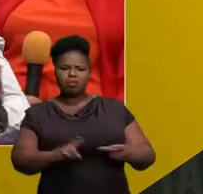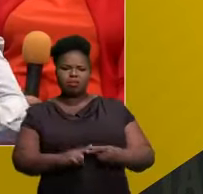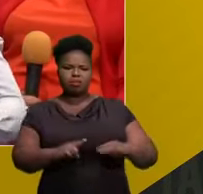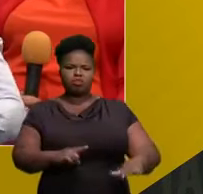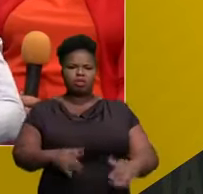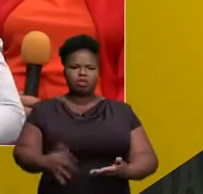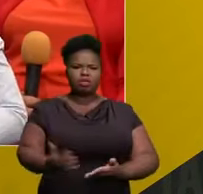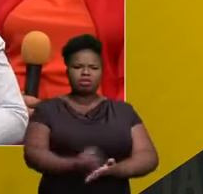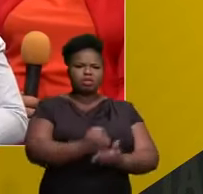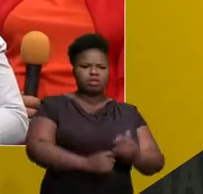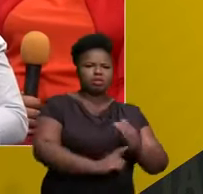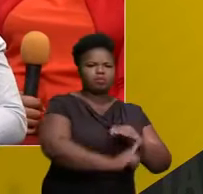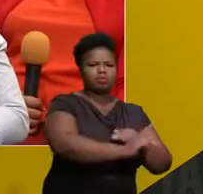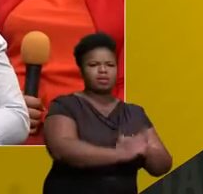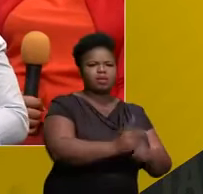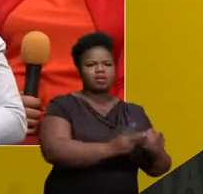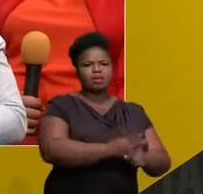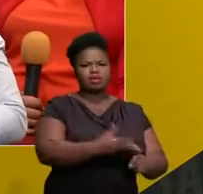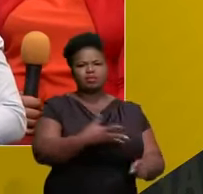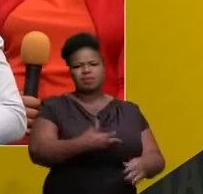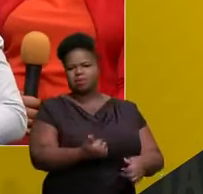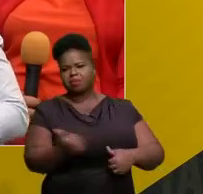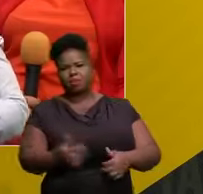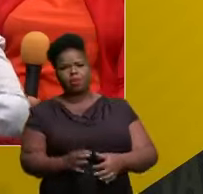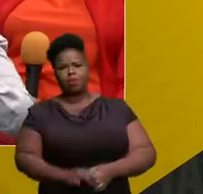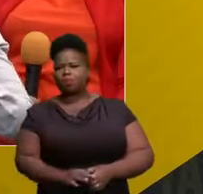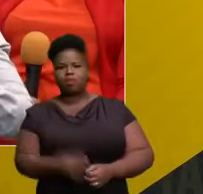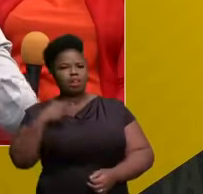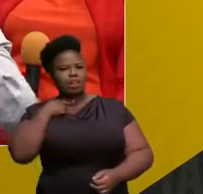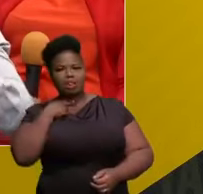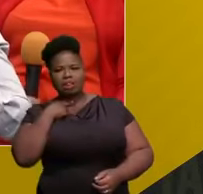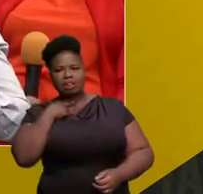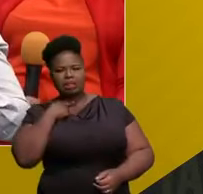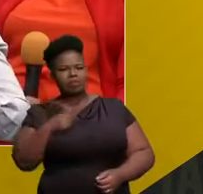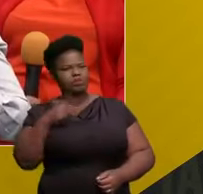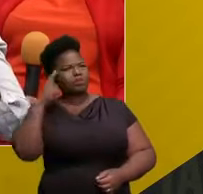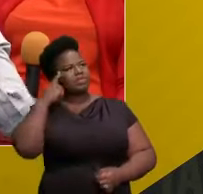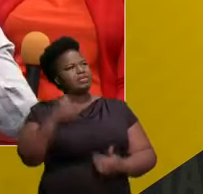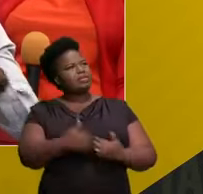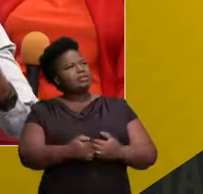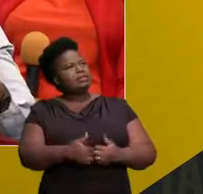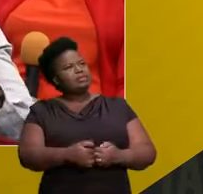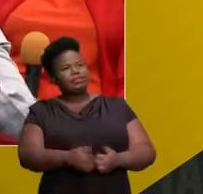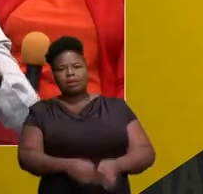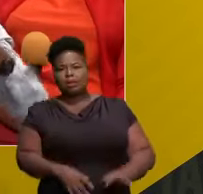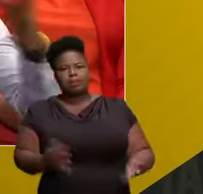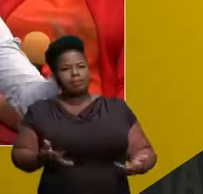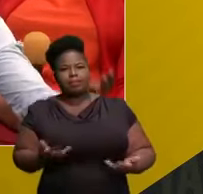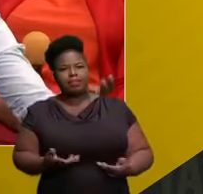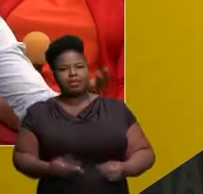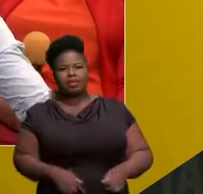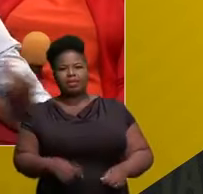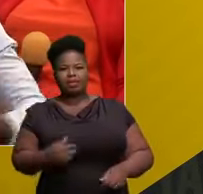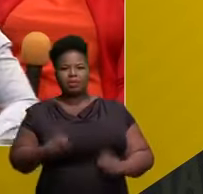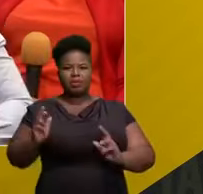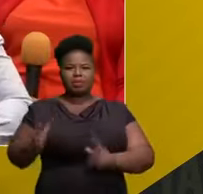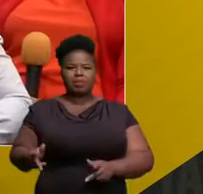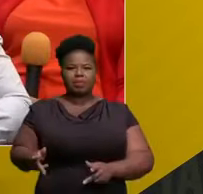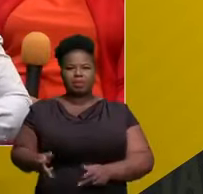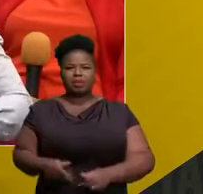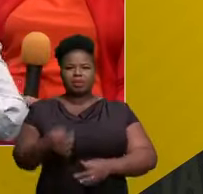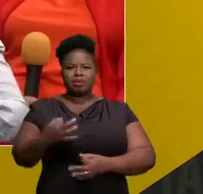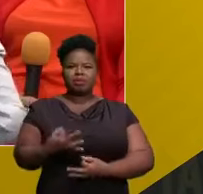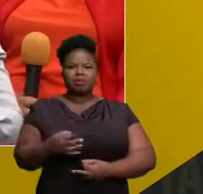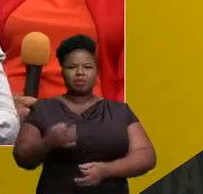kidnapped and wathola ukuthi ke umama zanga kwazi usabuyele ekhaya, and you sit and you think about ukuthi baze bayacabanga ukuthi bashiya ubaba bathatha umama